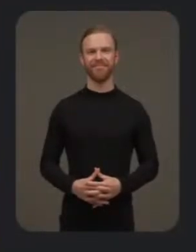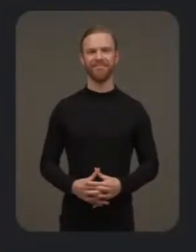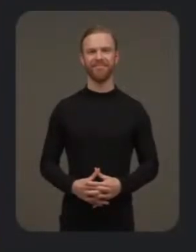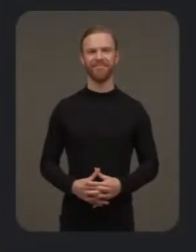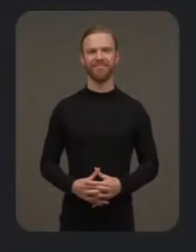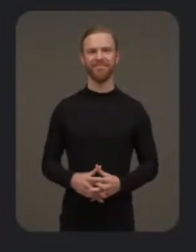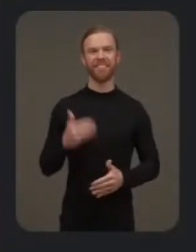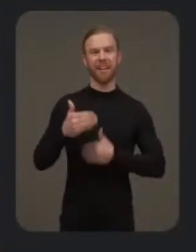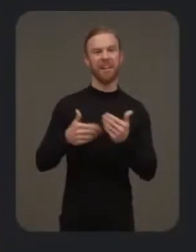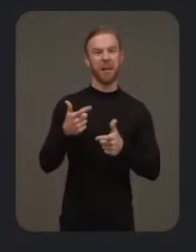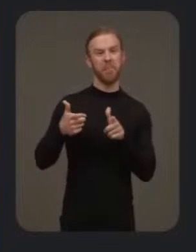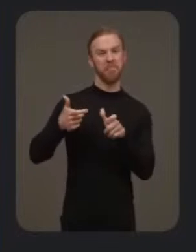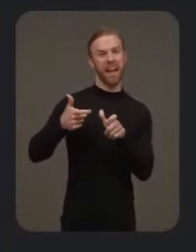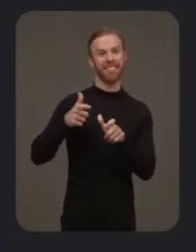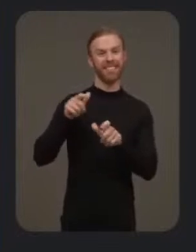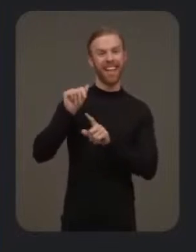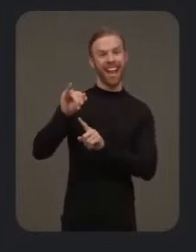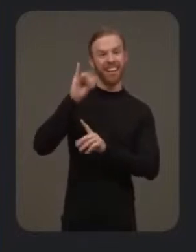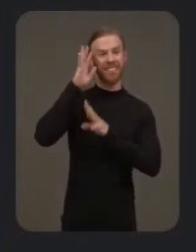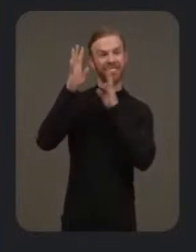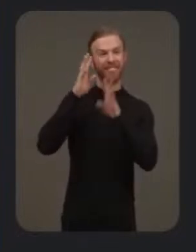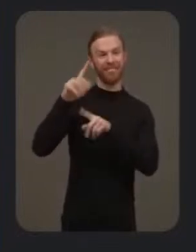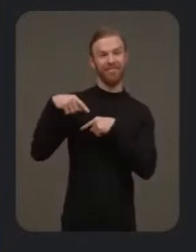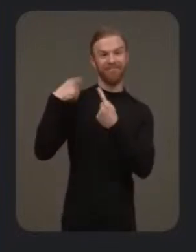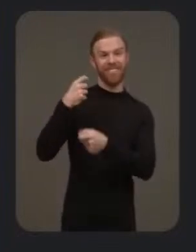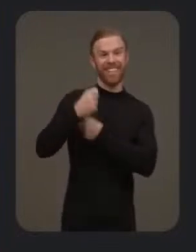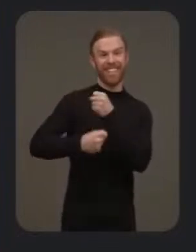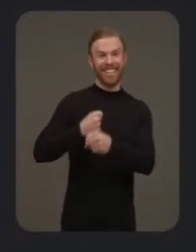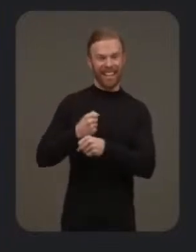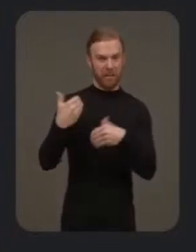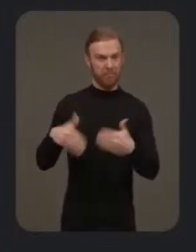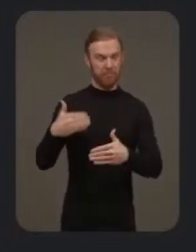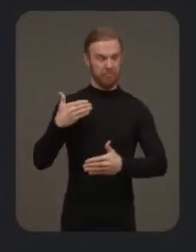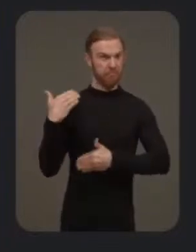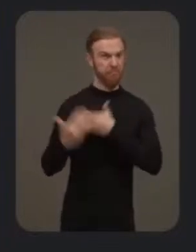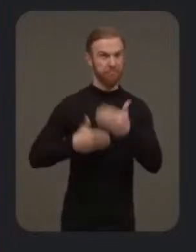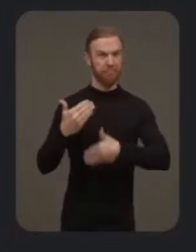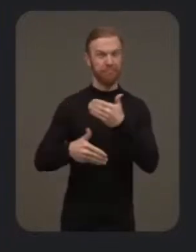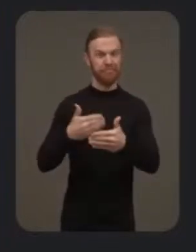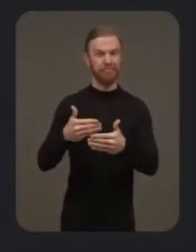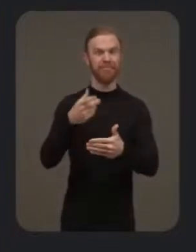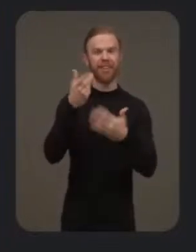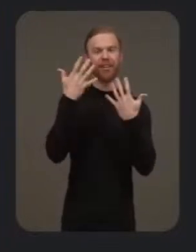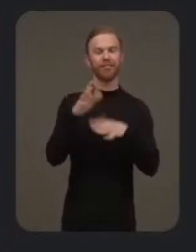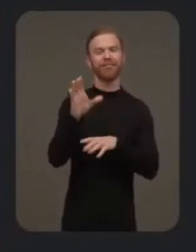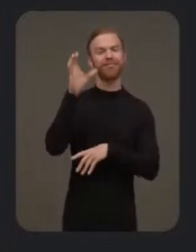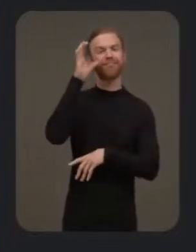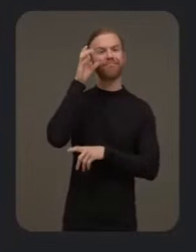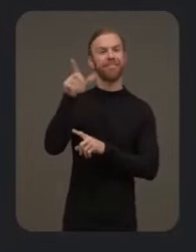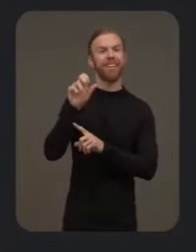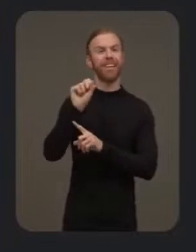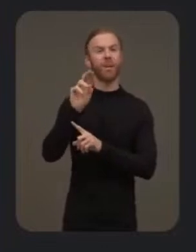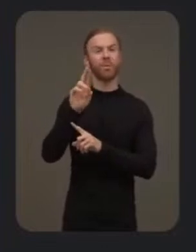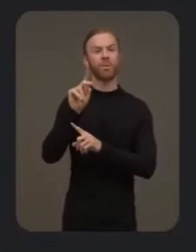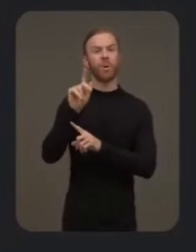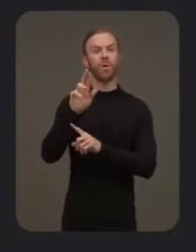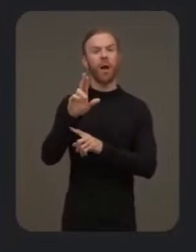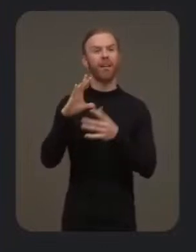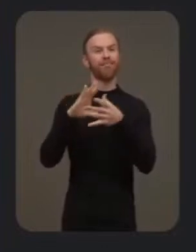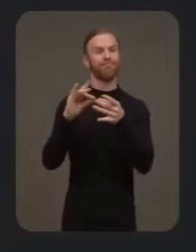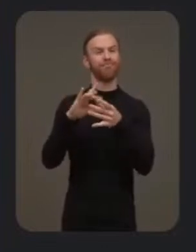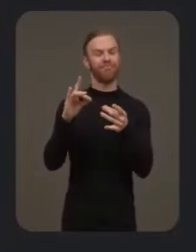The pace of AI innovation over the past year has been astounding. As you heard Sundar talk about earlier,